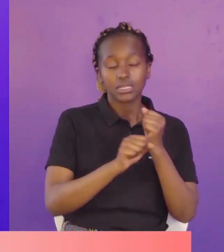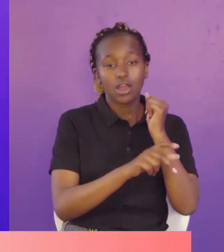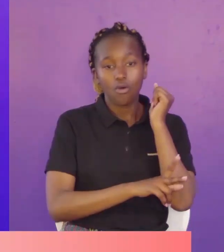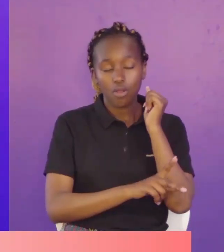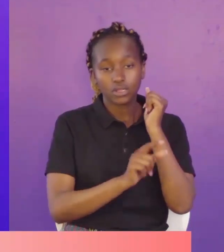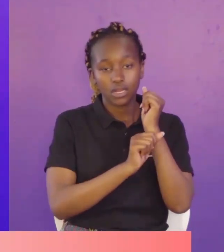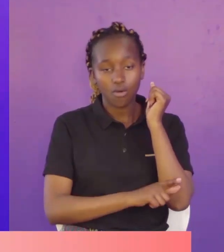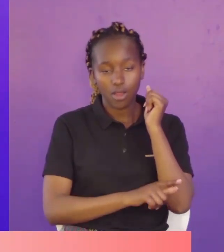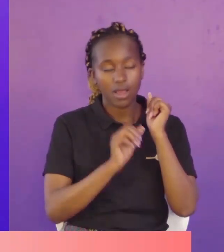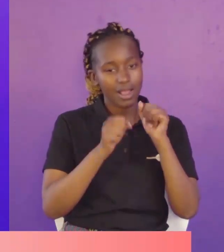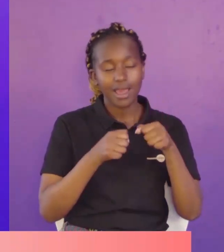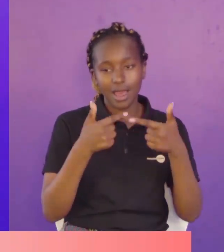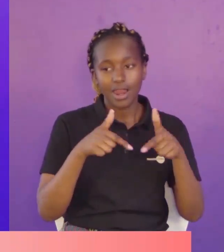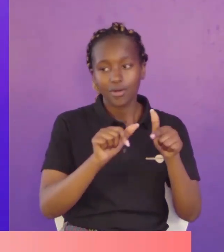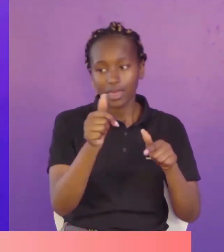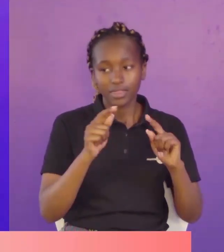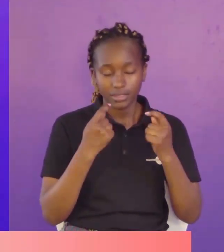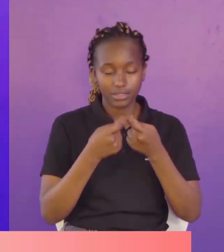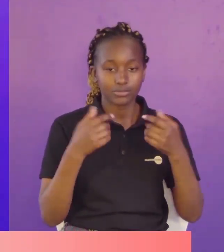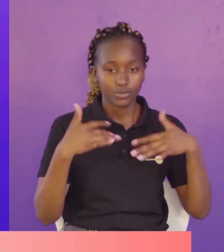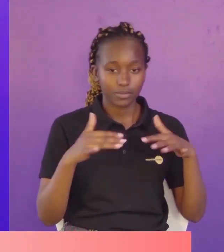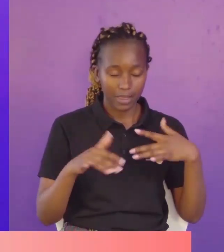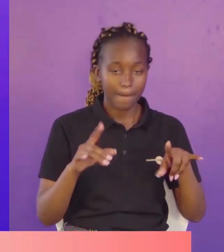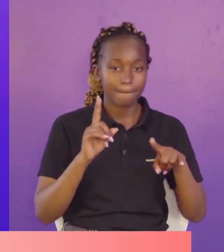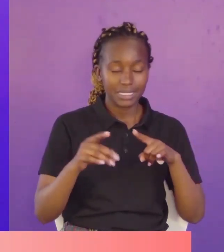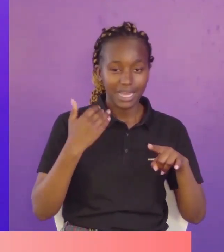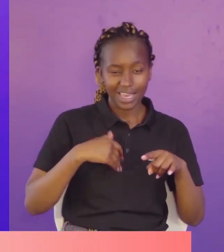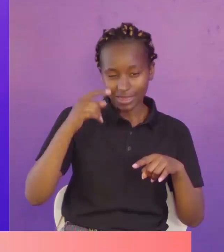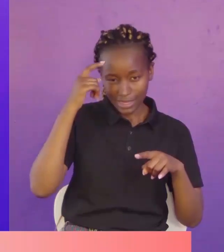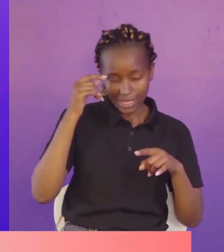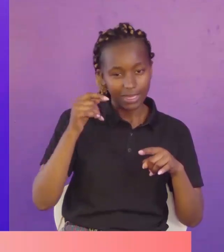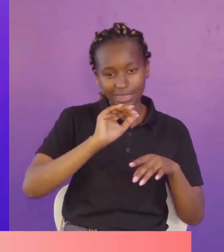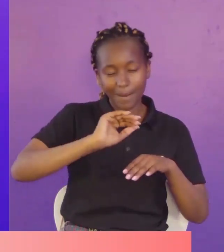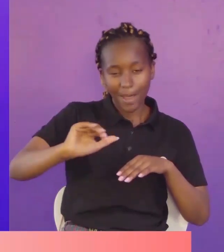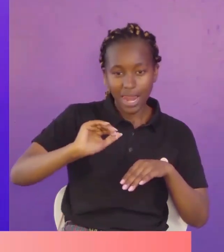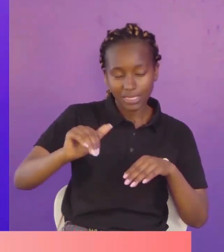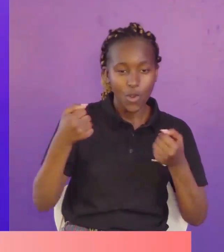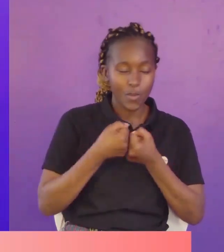they are performing. I think with the remaining matches, I think